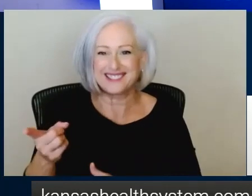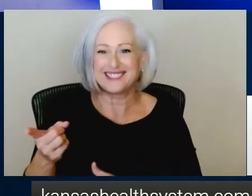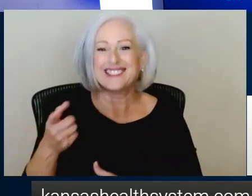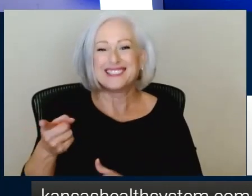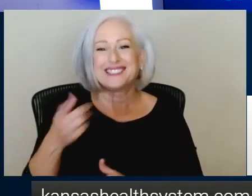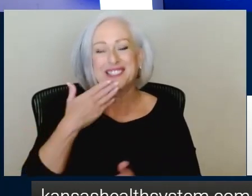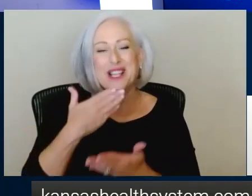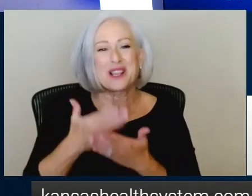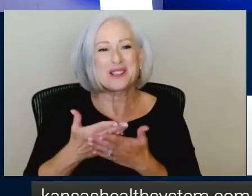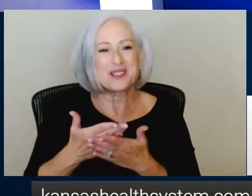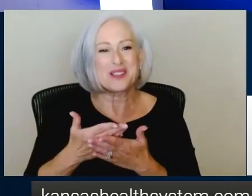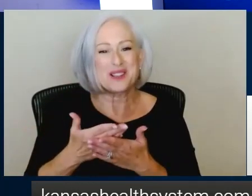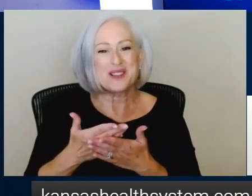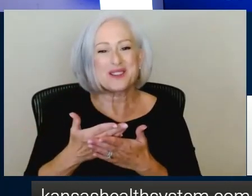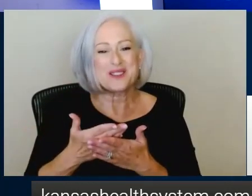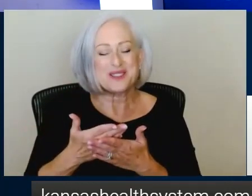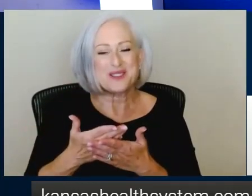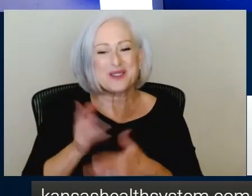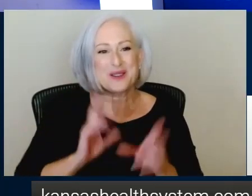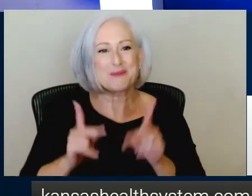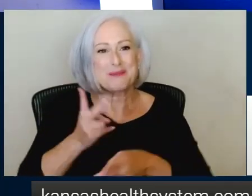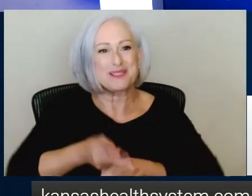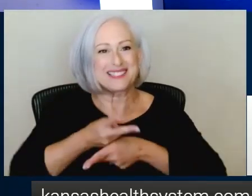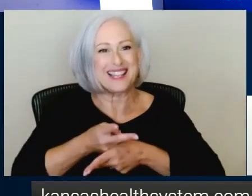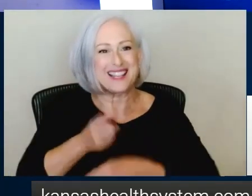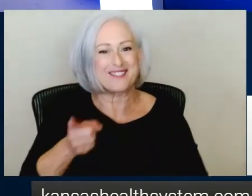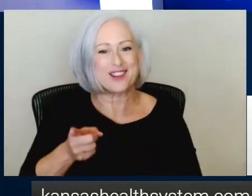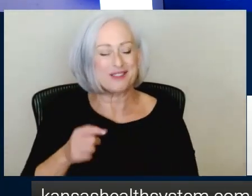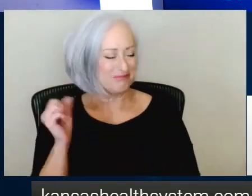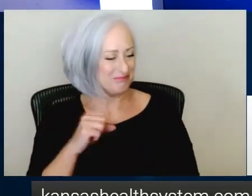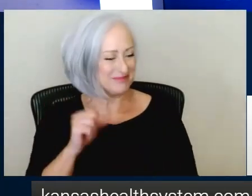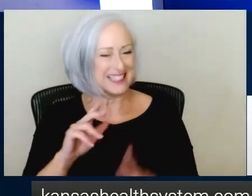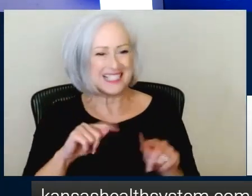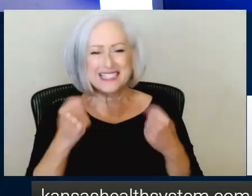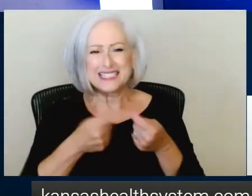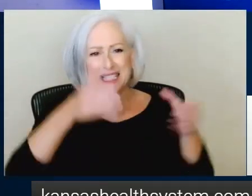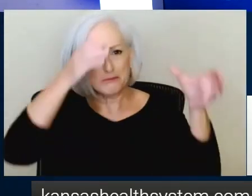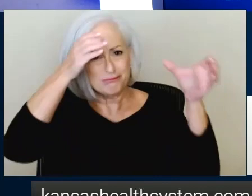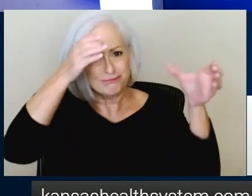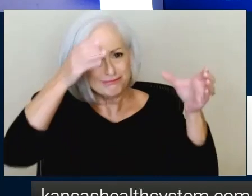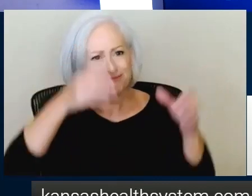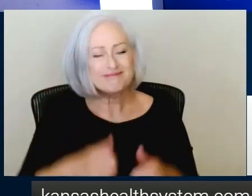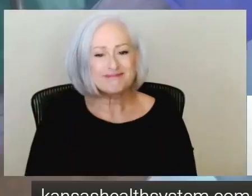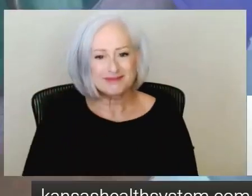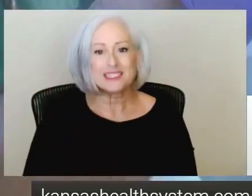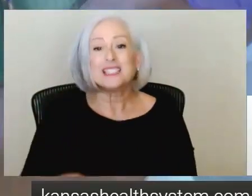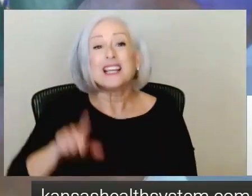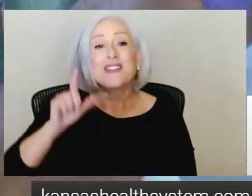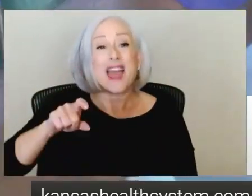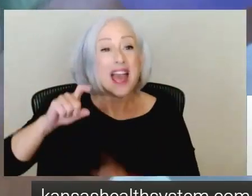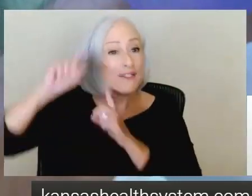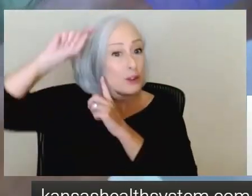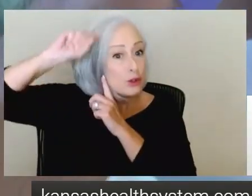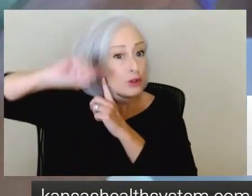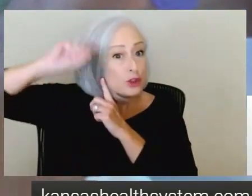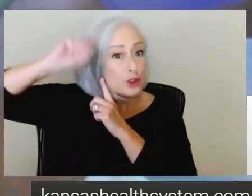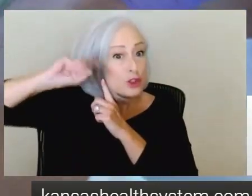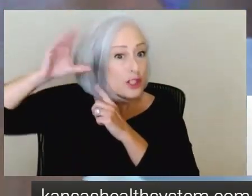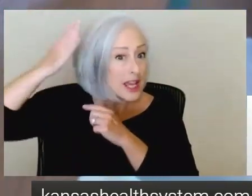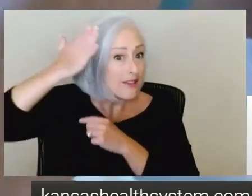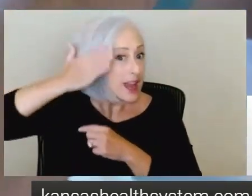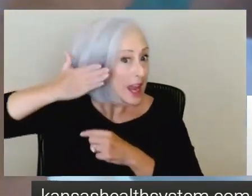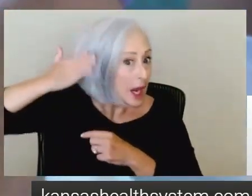Oh, she sure is. This is a team that knows what they're doing, and they do have to shave her head where they're going to